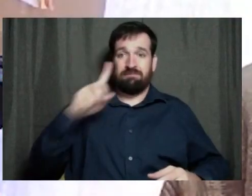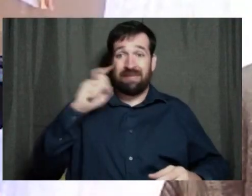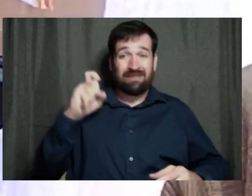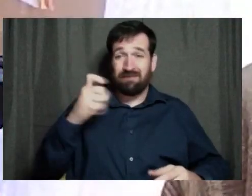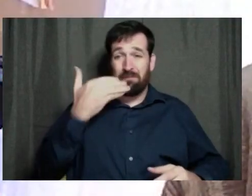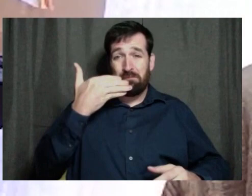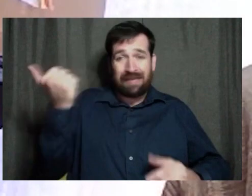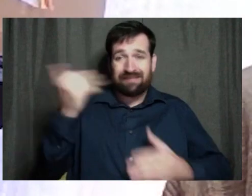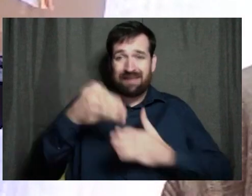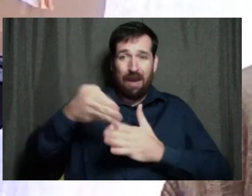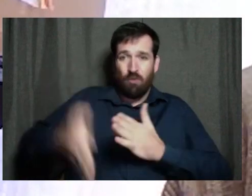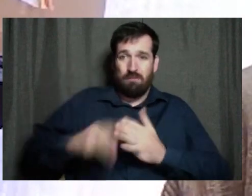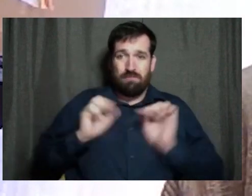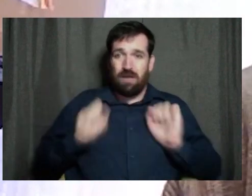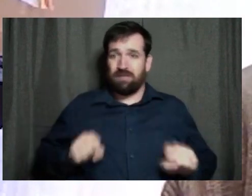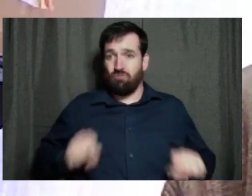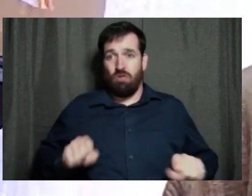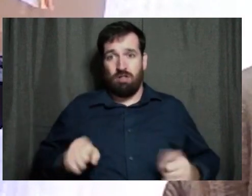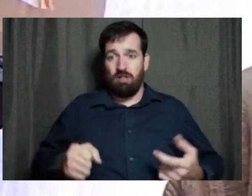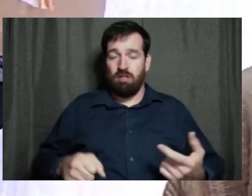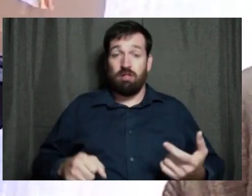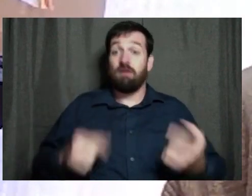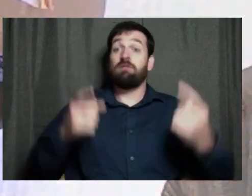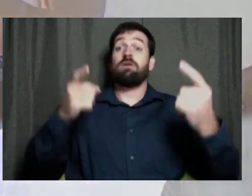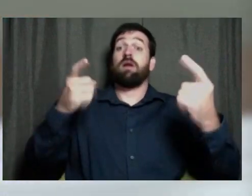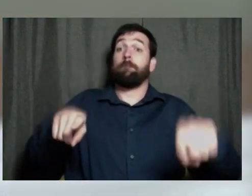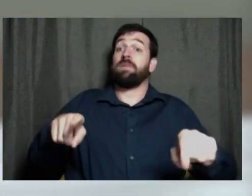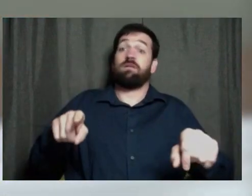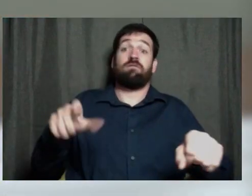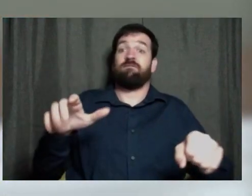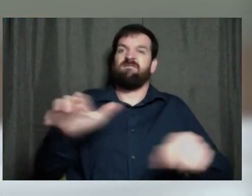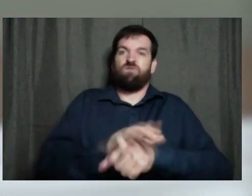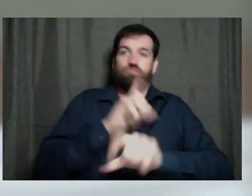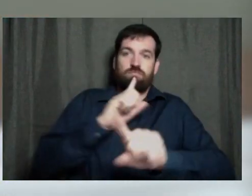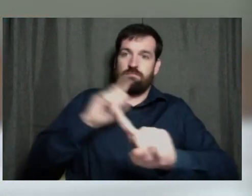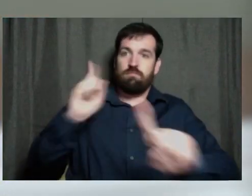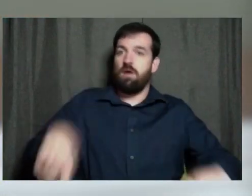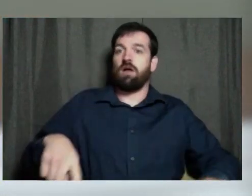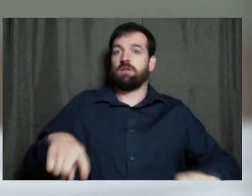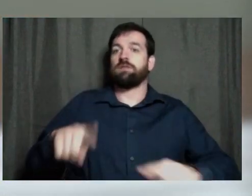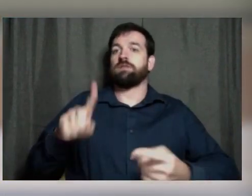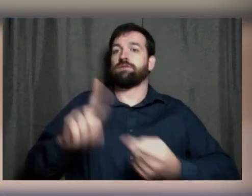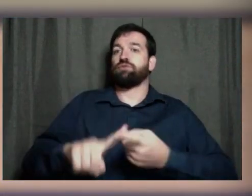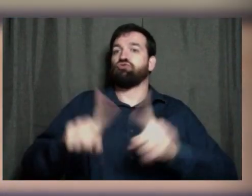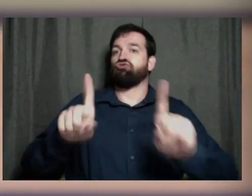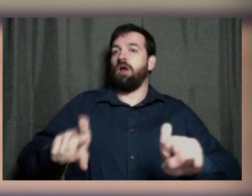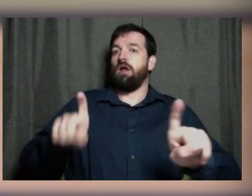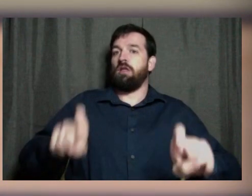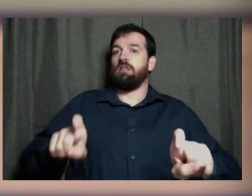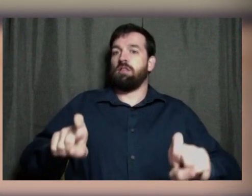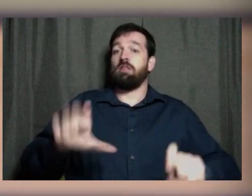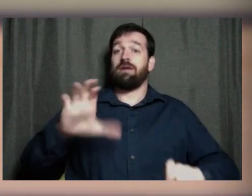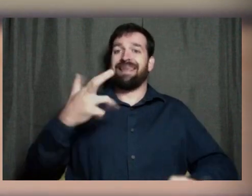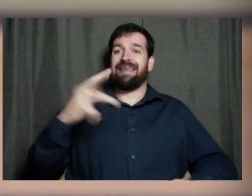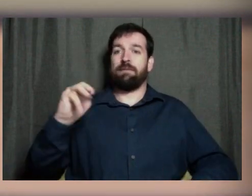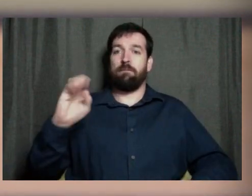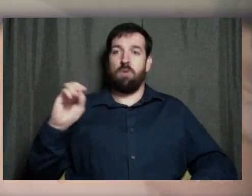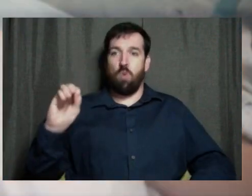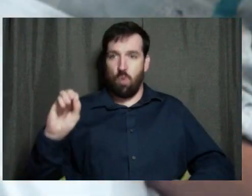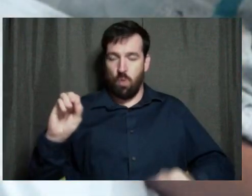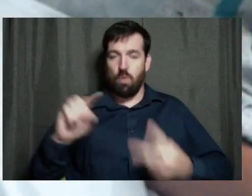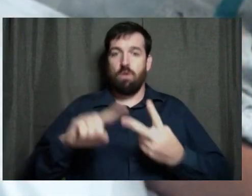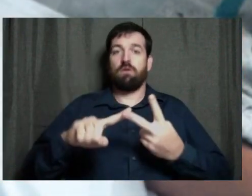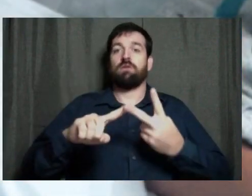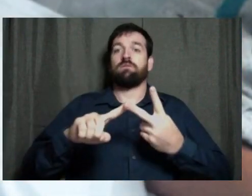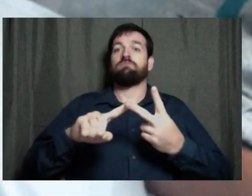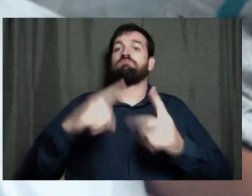have asked for. I ended up having a complete response to the clinical trial, which was chemotherapy combined with